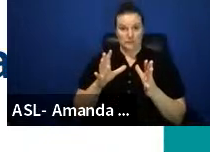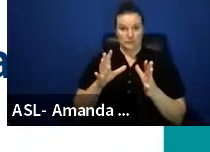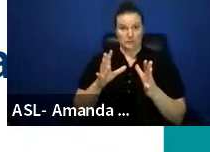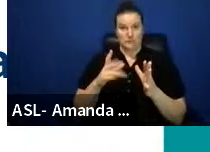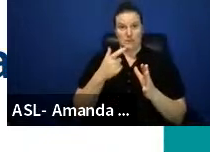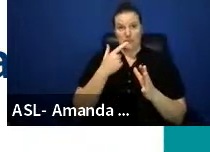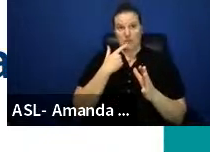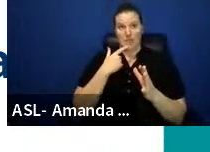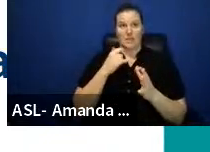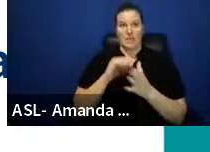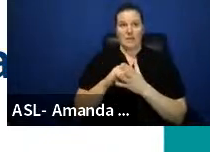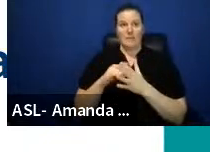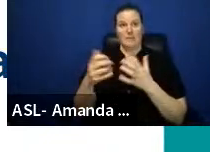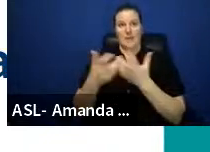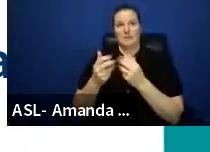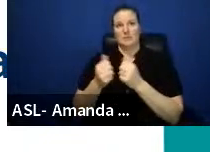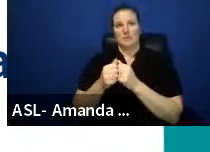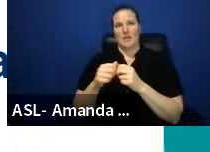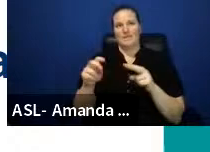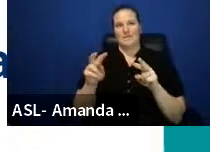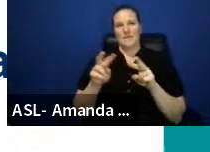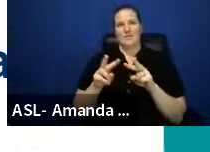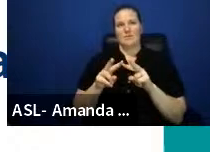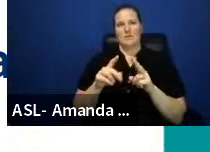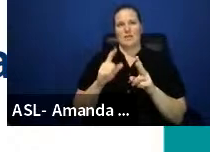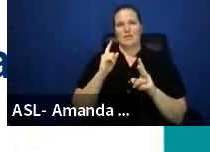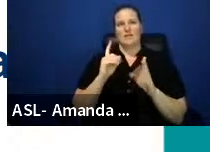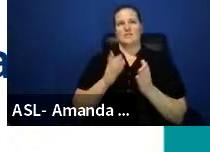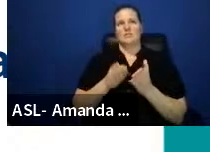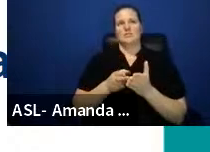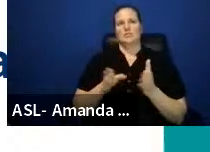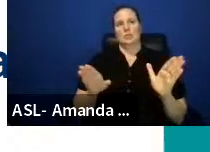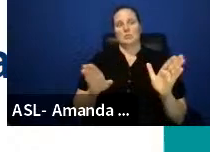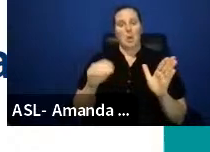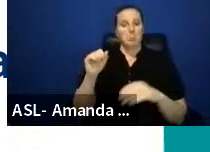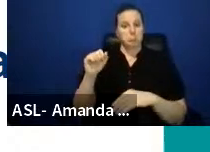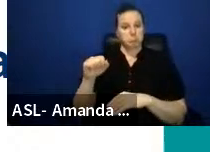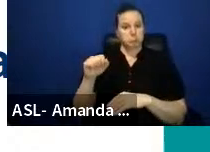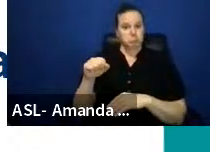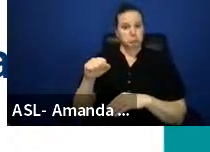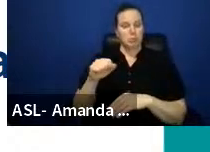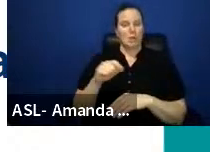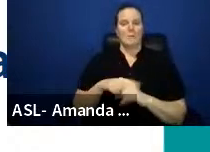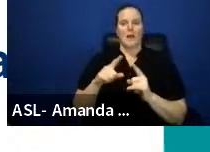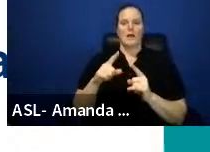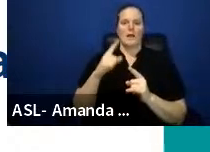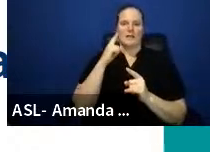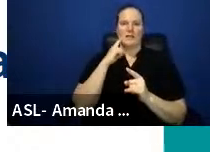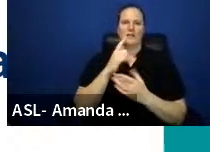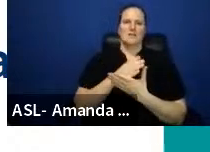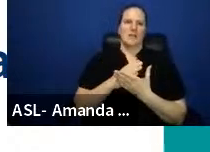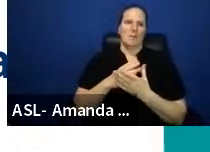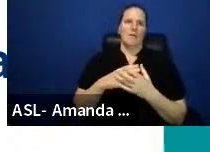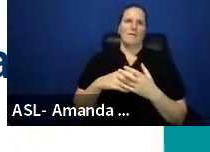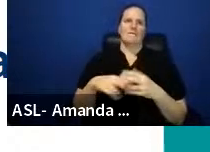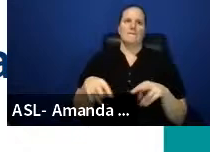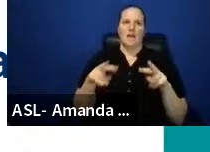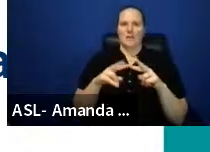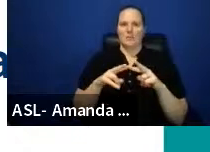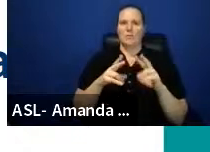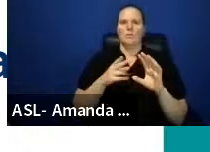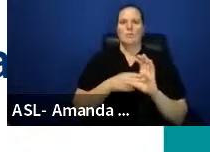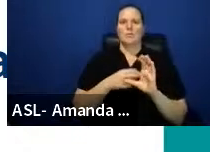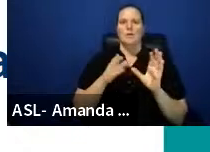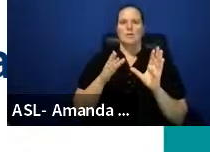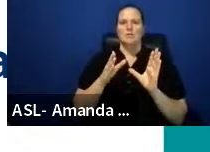that they're in line with our values, I think in general they are. But I think some of the valuable